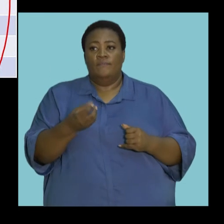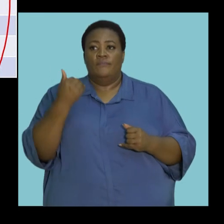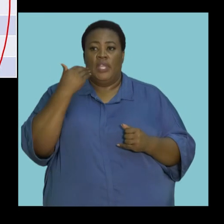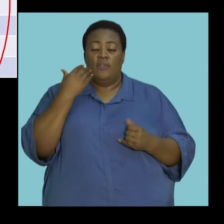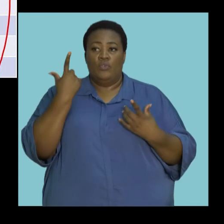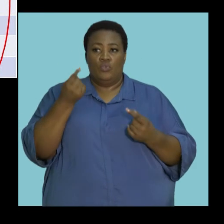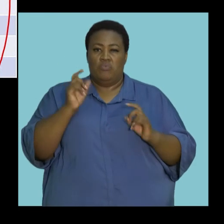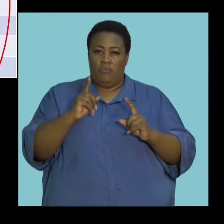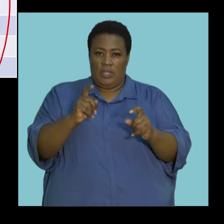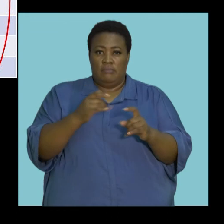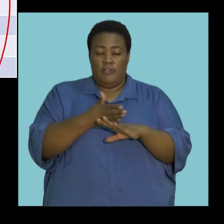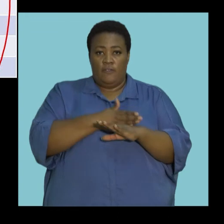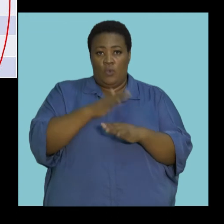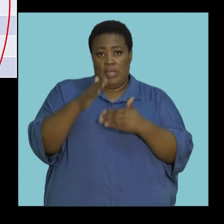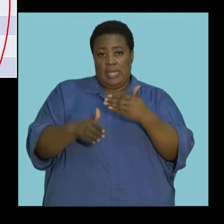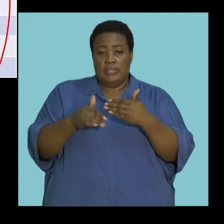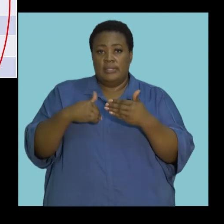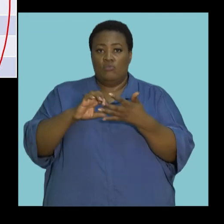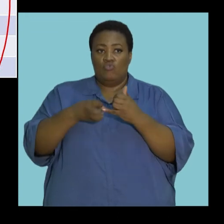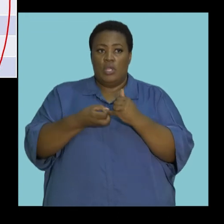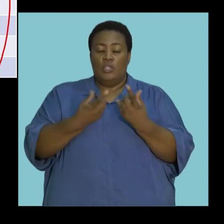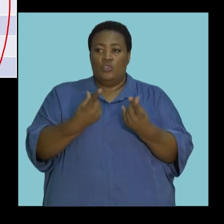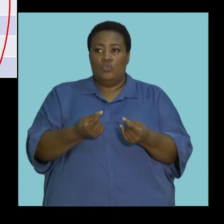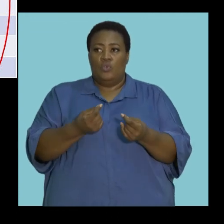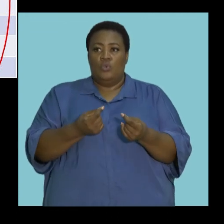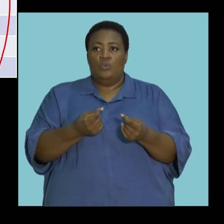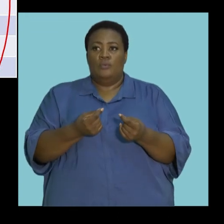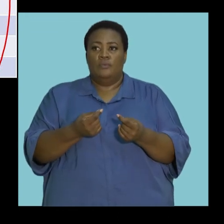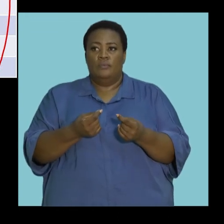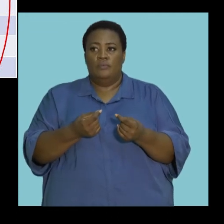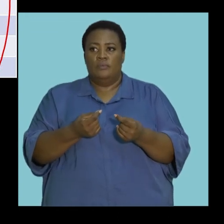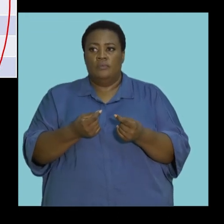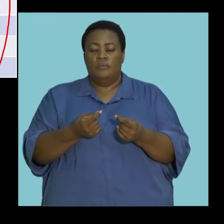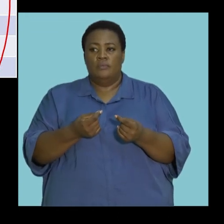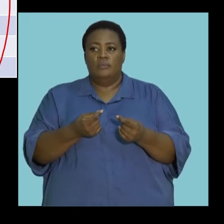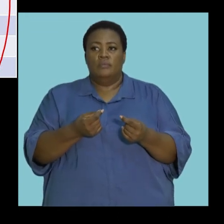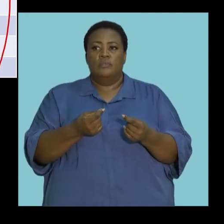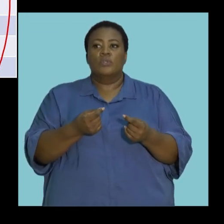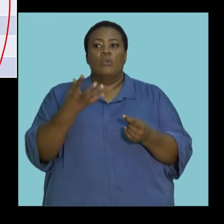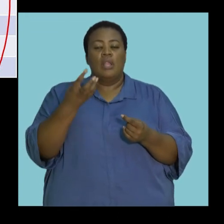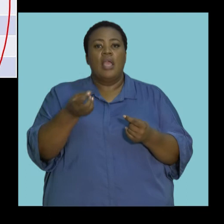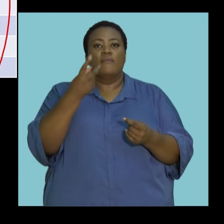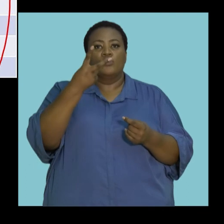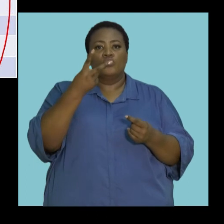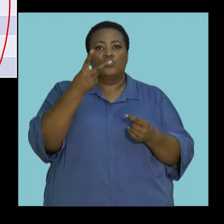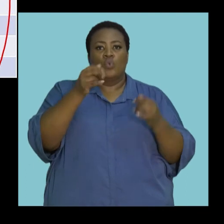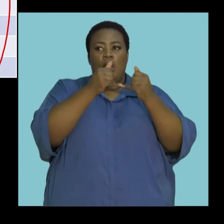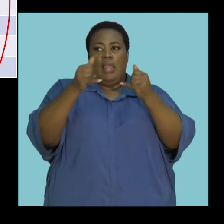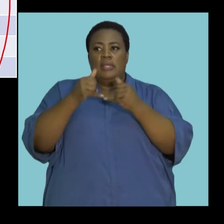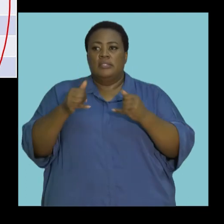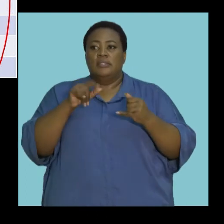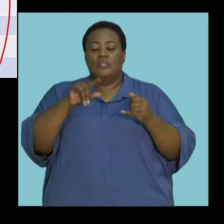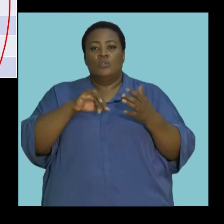you, if I were to quickly plot this before we end, it's going to give you, I'm going to try and do this without having to plot the lines. So it would give you 2